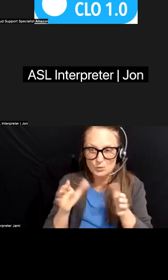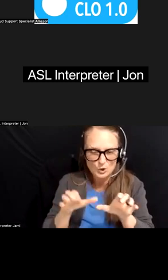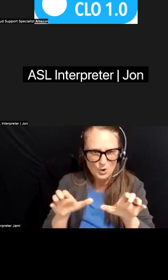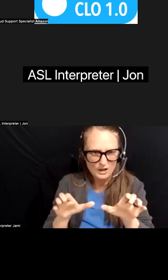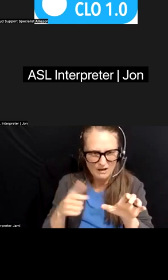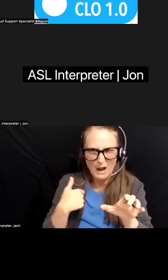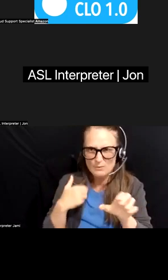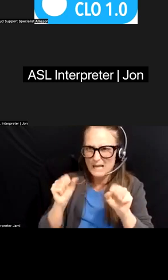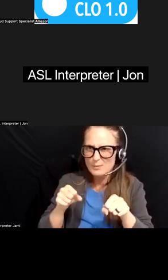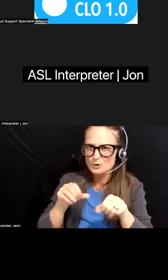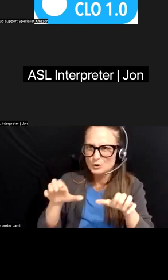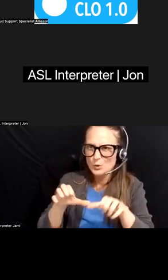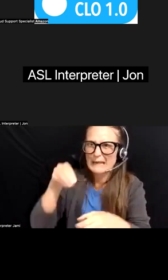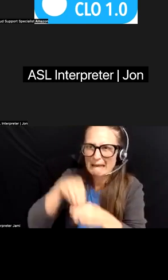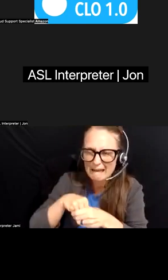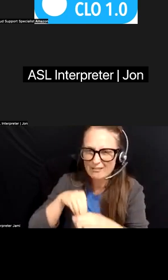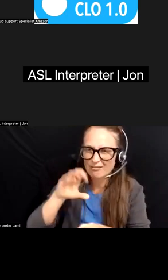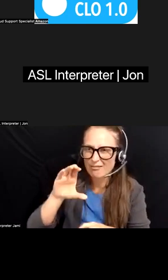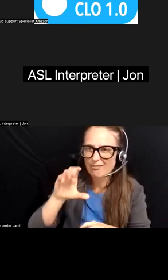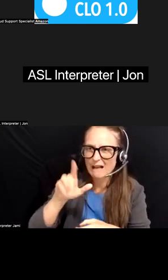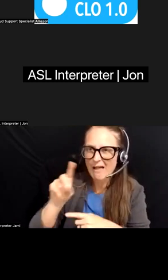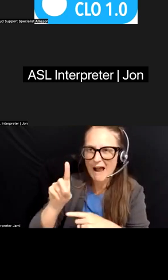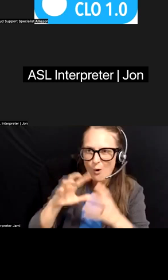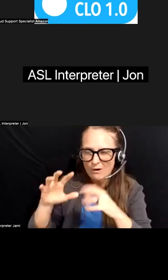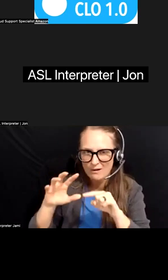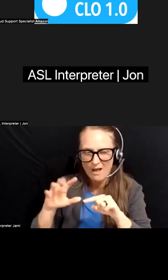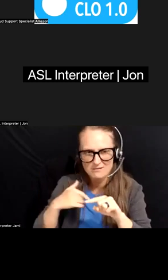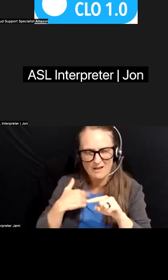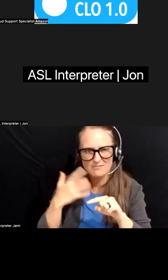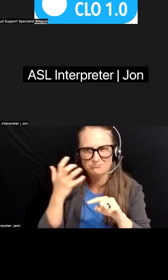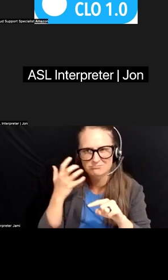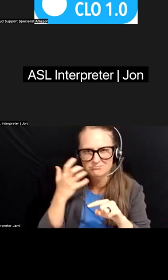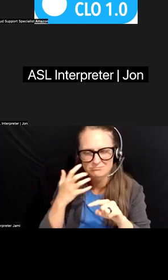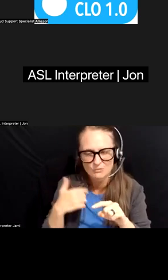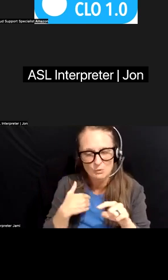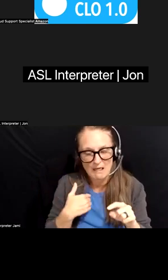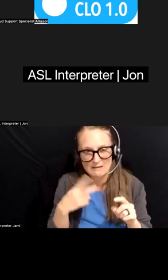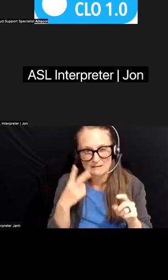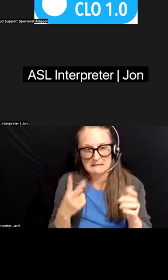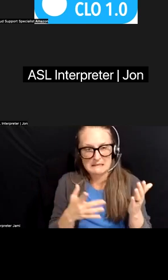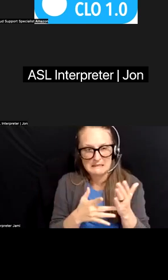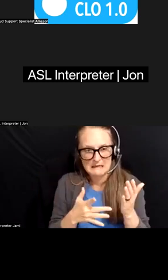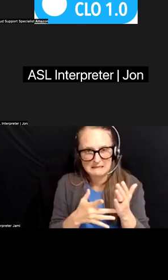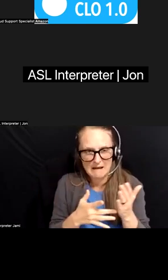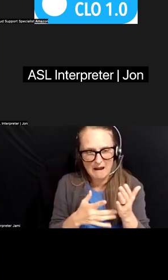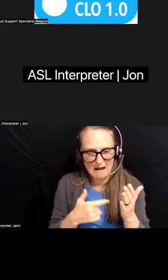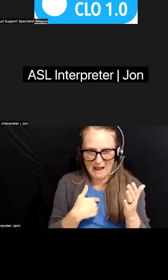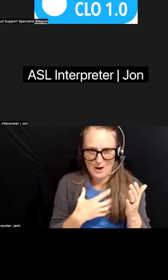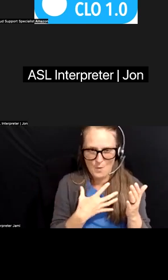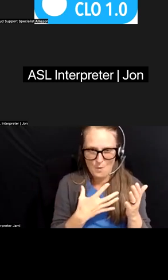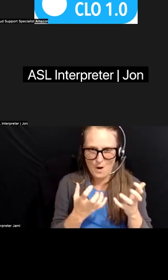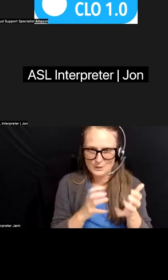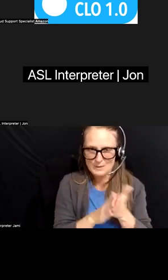amazing. And whenever I look at technology, I like to become the expert in that